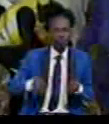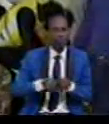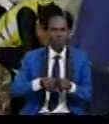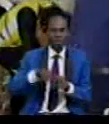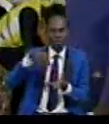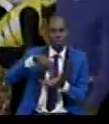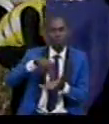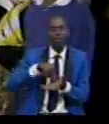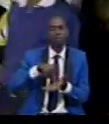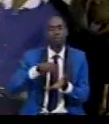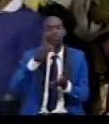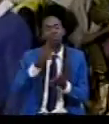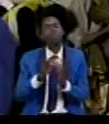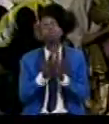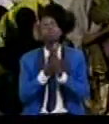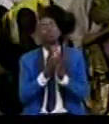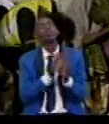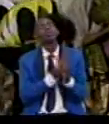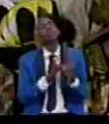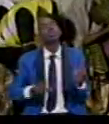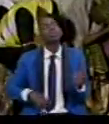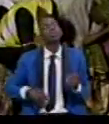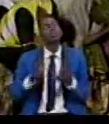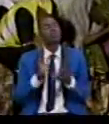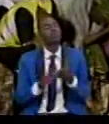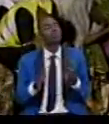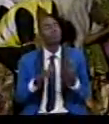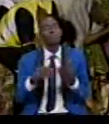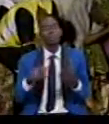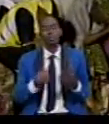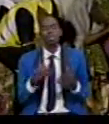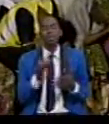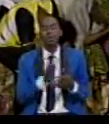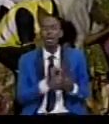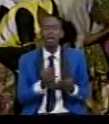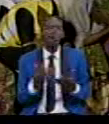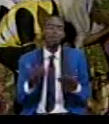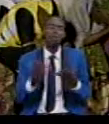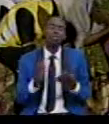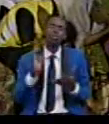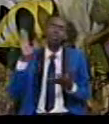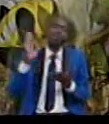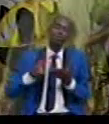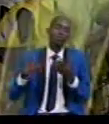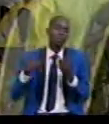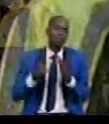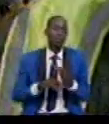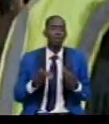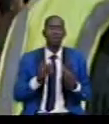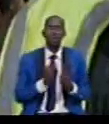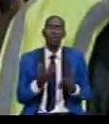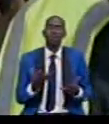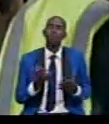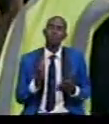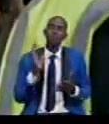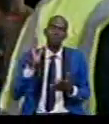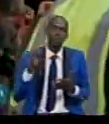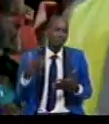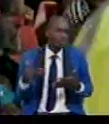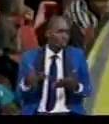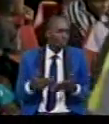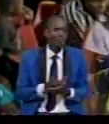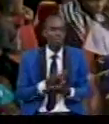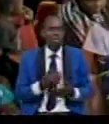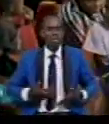forgiveness. I want your regeneration, a renewed life, a renewed heart, a renewed